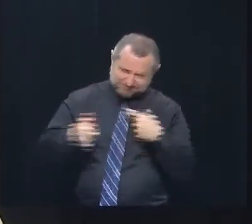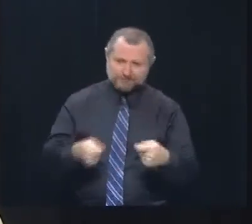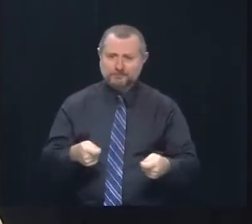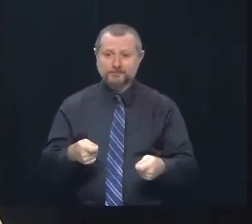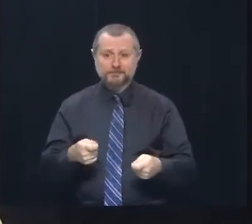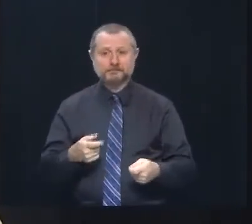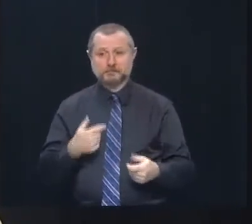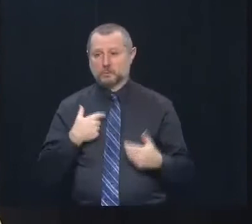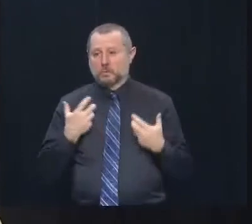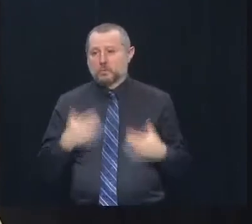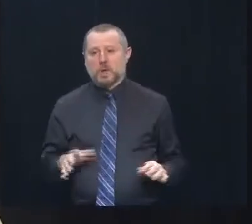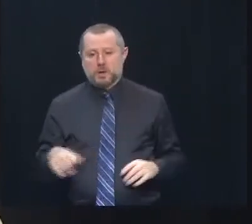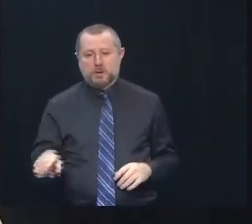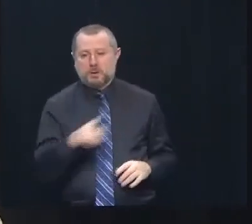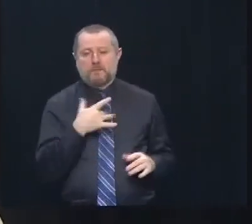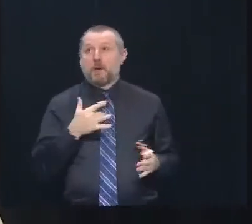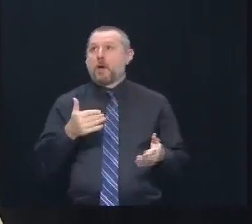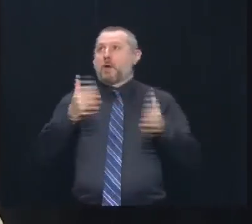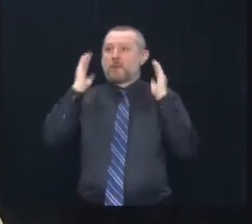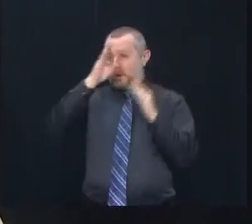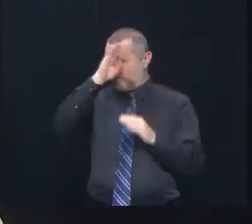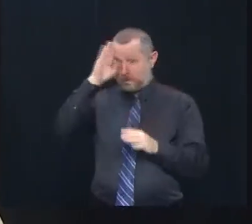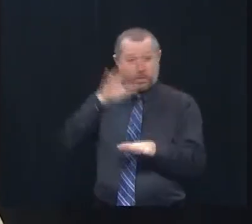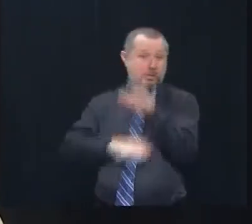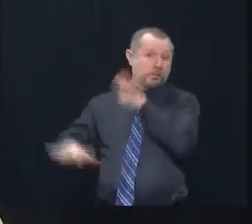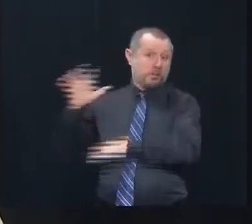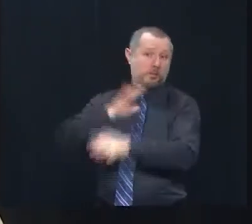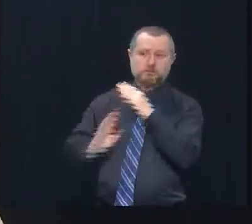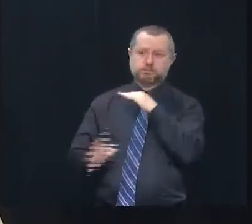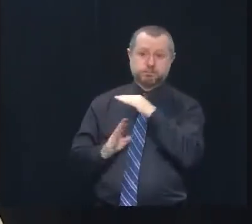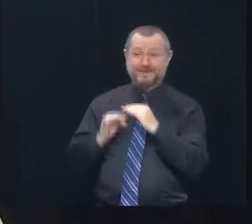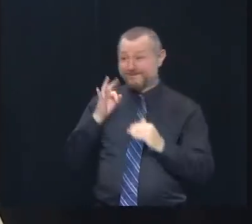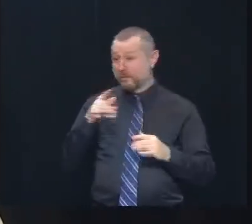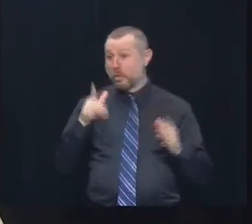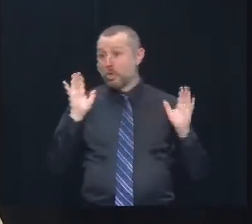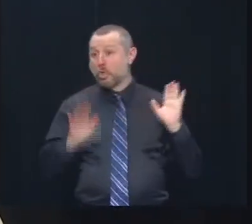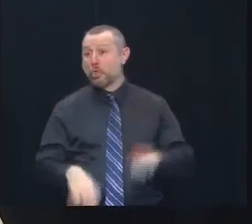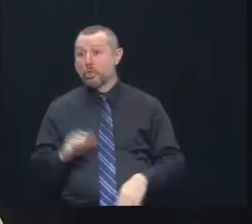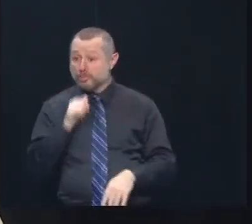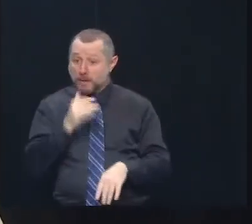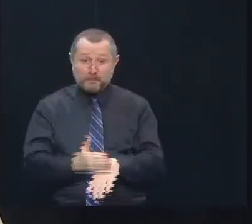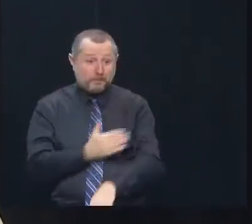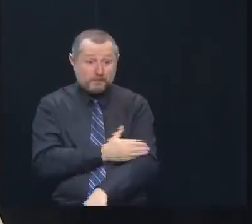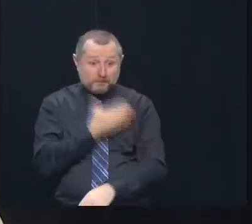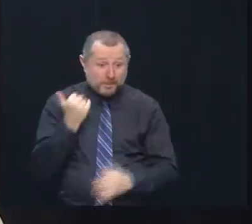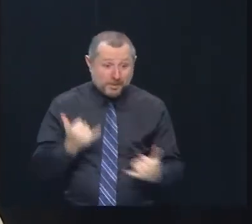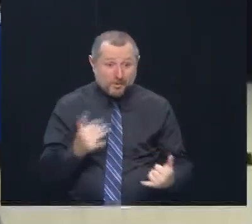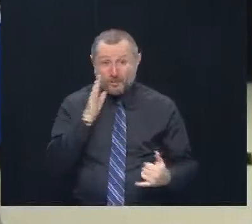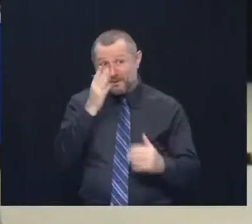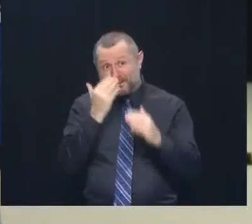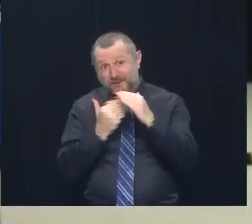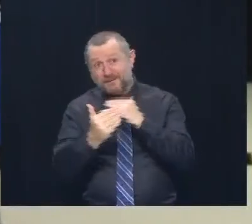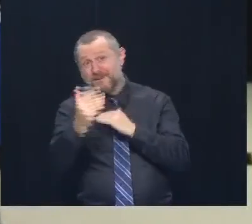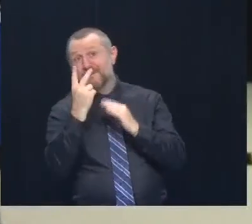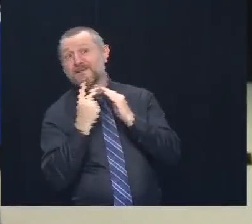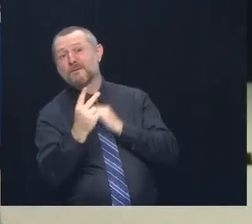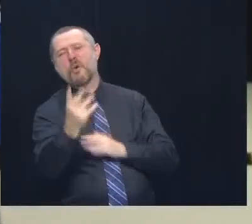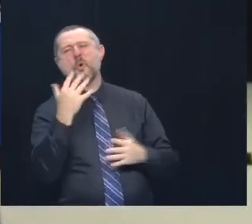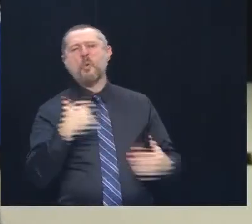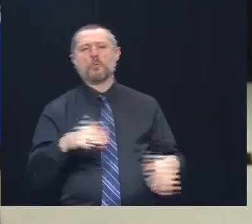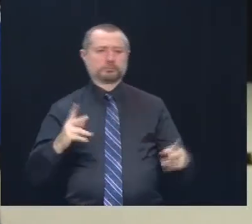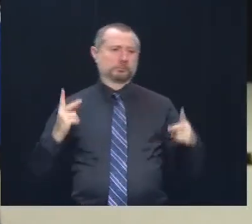saving lives, and if we don't take this action now, we know what's coming ahead. We know what the projections show is coming ahead. Is there a concern, though,